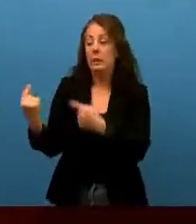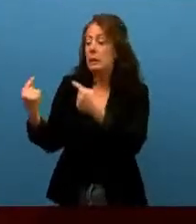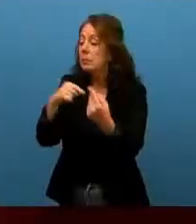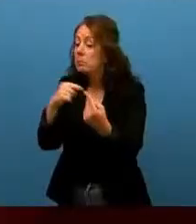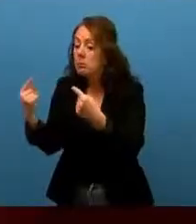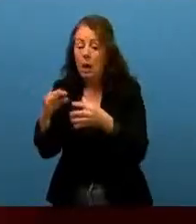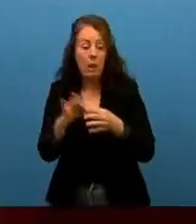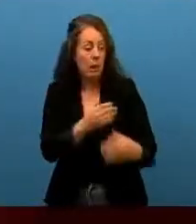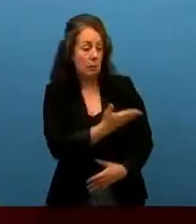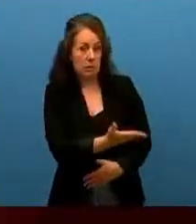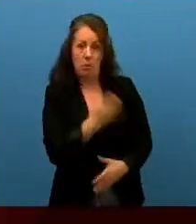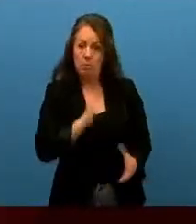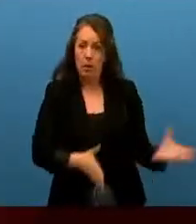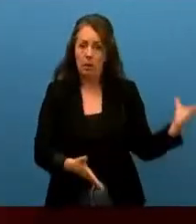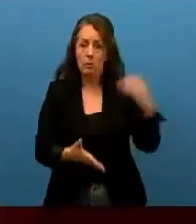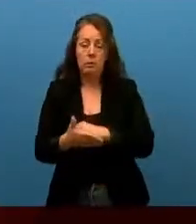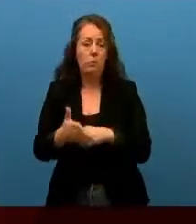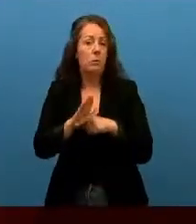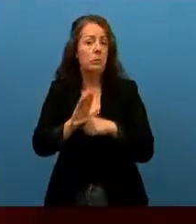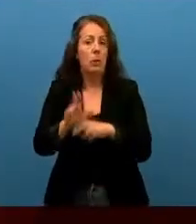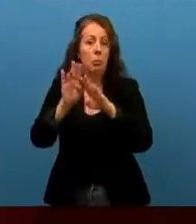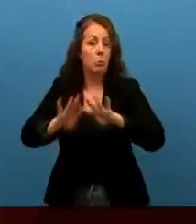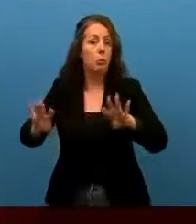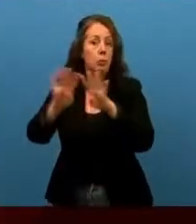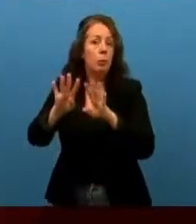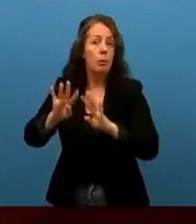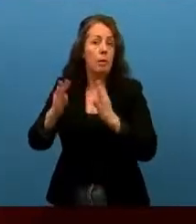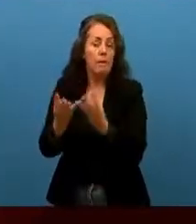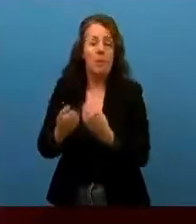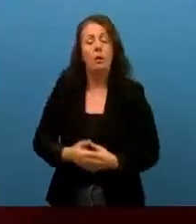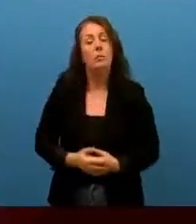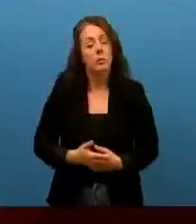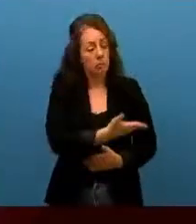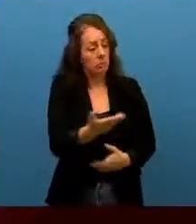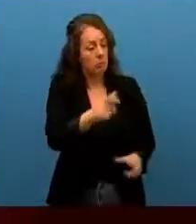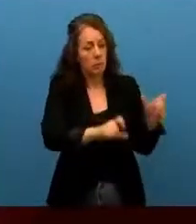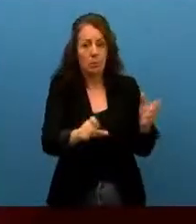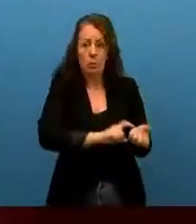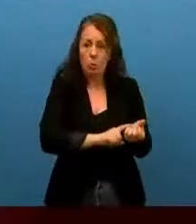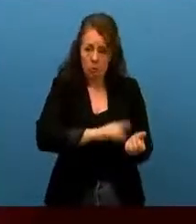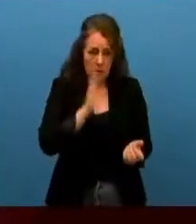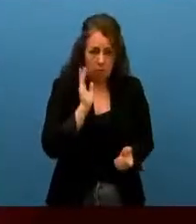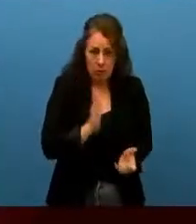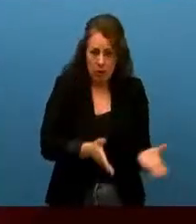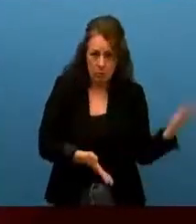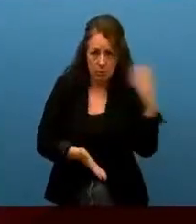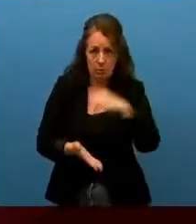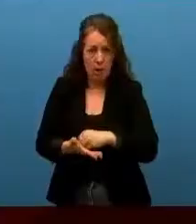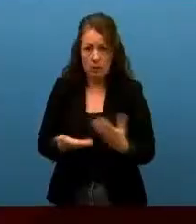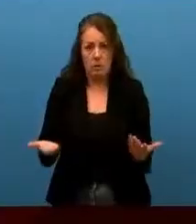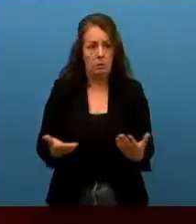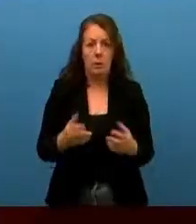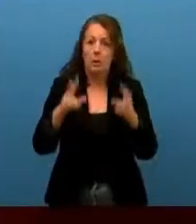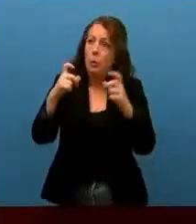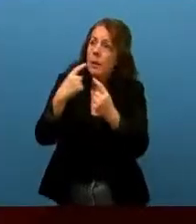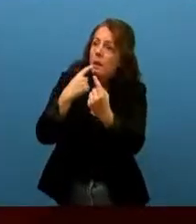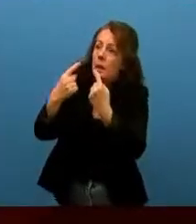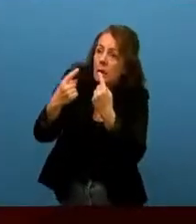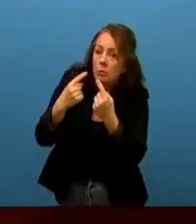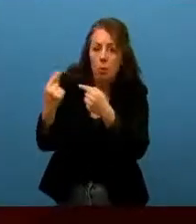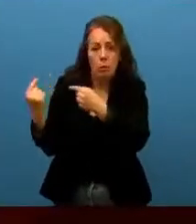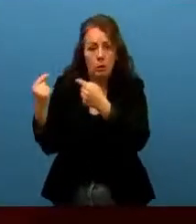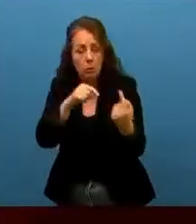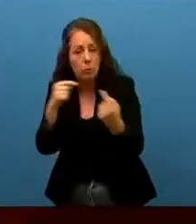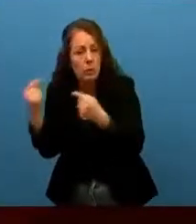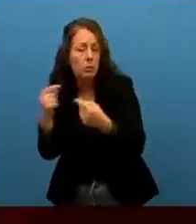conferences. Indigenous peoples must be involved not only during the actual negotiations, but also in the